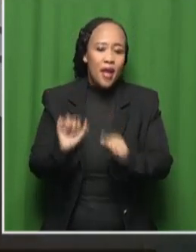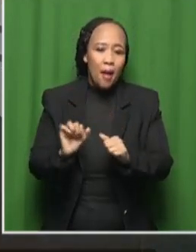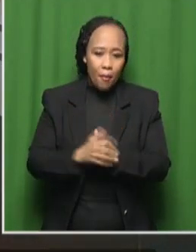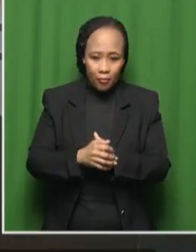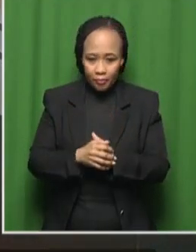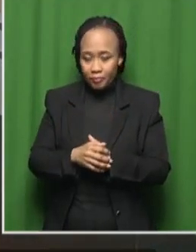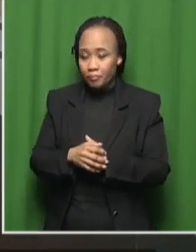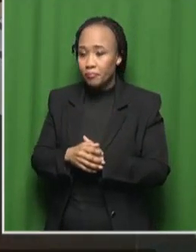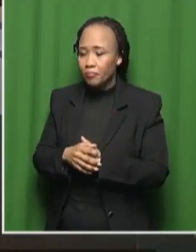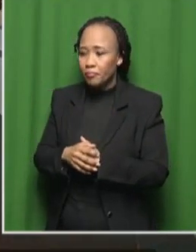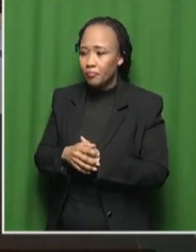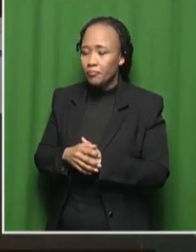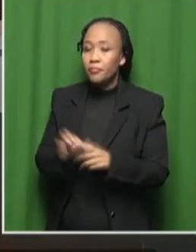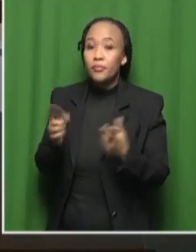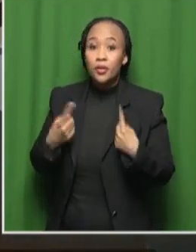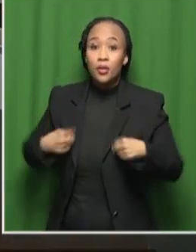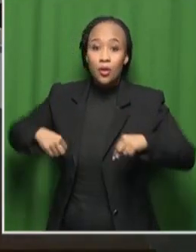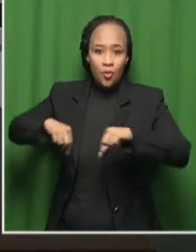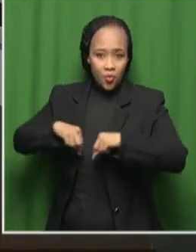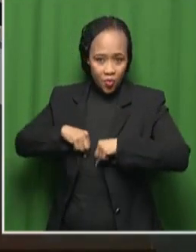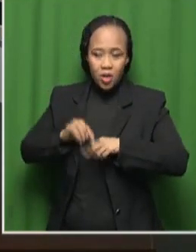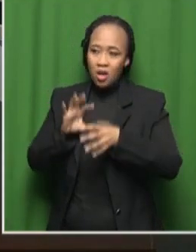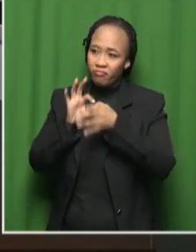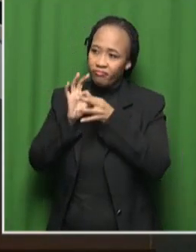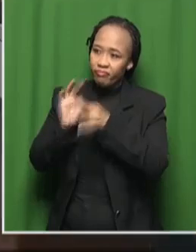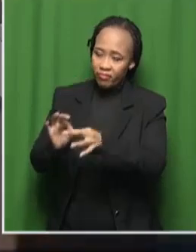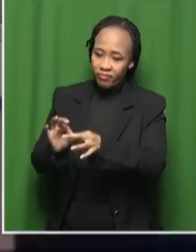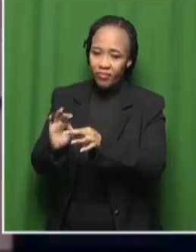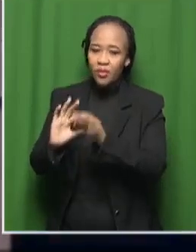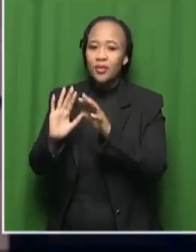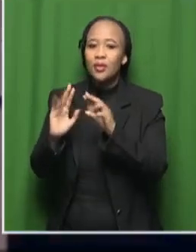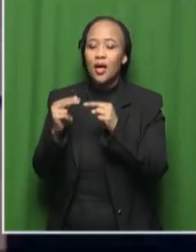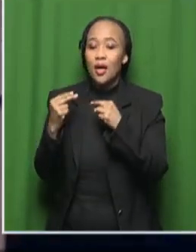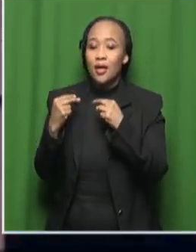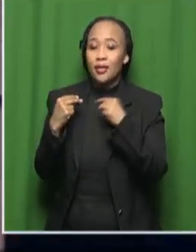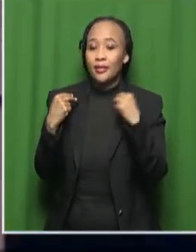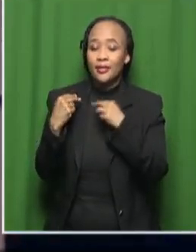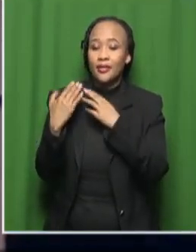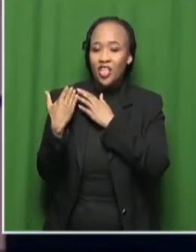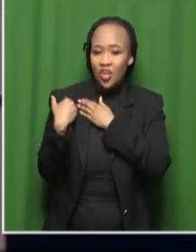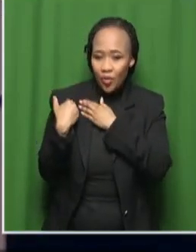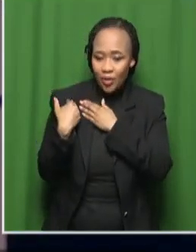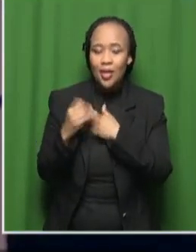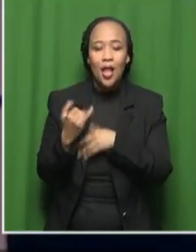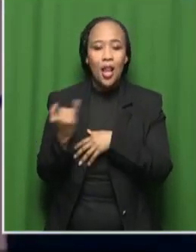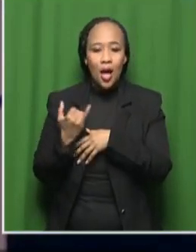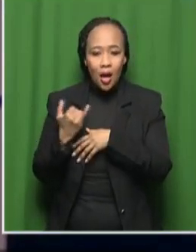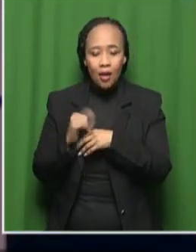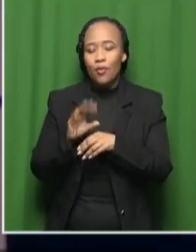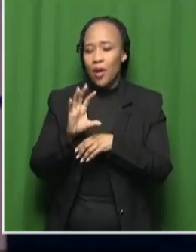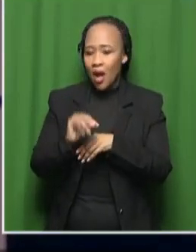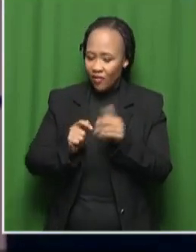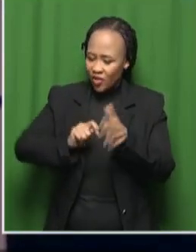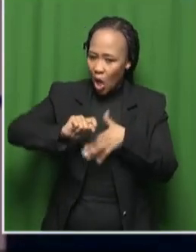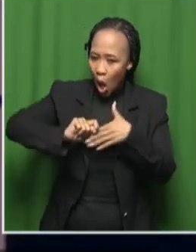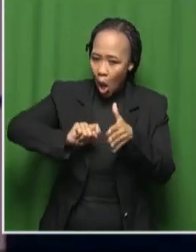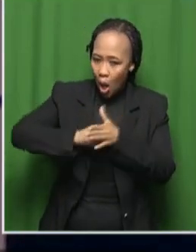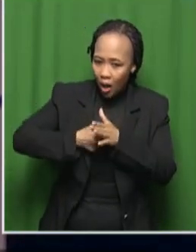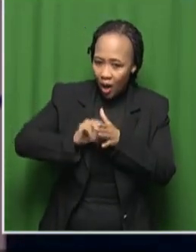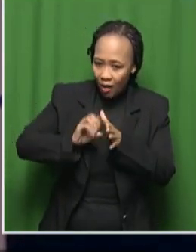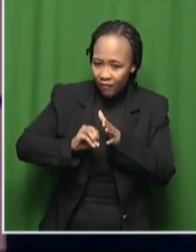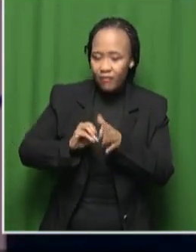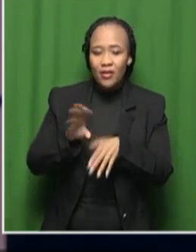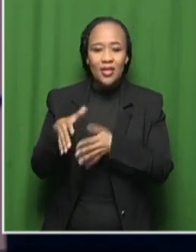with robust security audits and checks in place. We have data encryption, we have 2-factor authentication. So we made